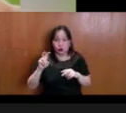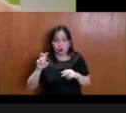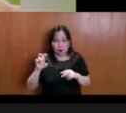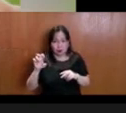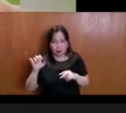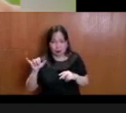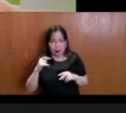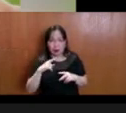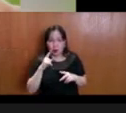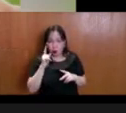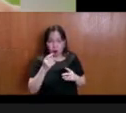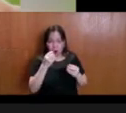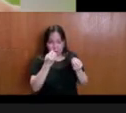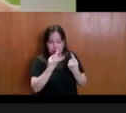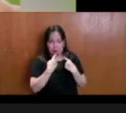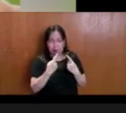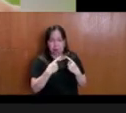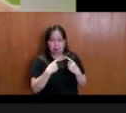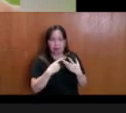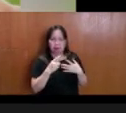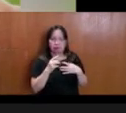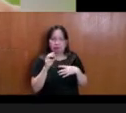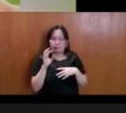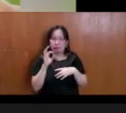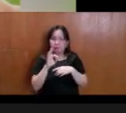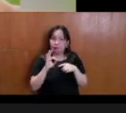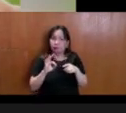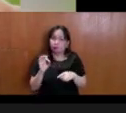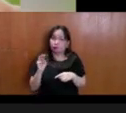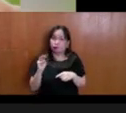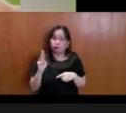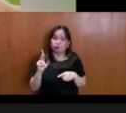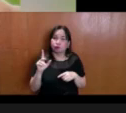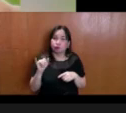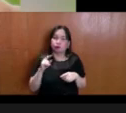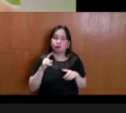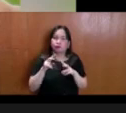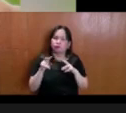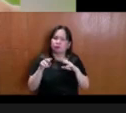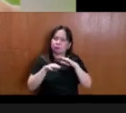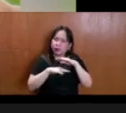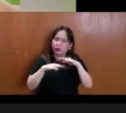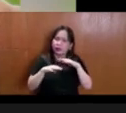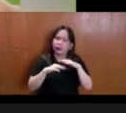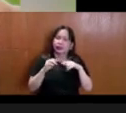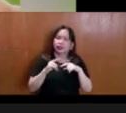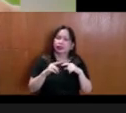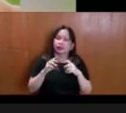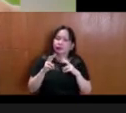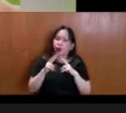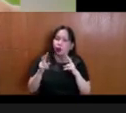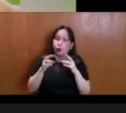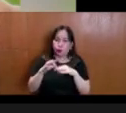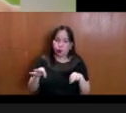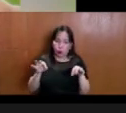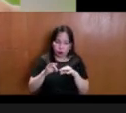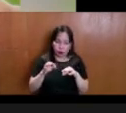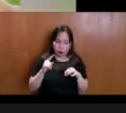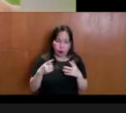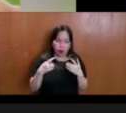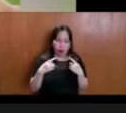one formula, which is very, very basic, but I think it's very important. The key to success